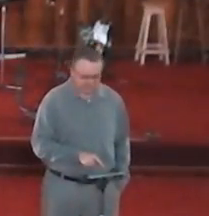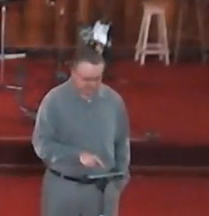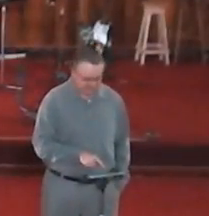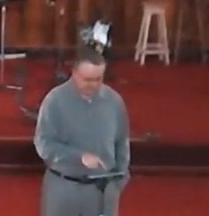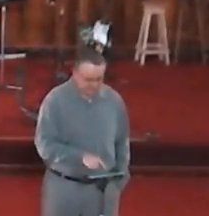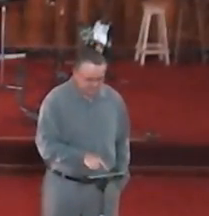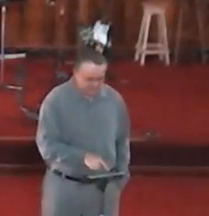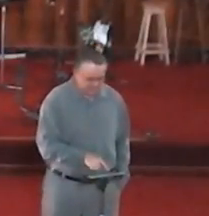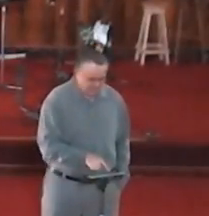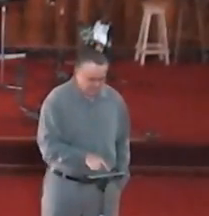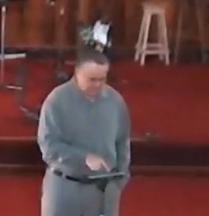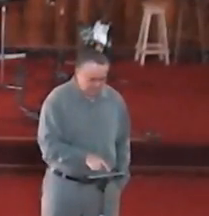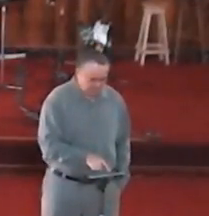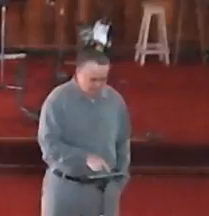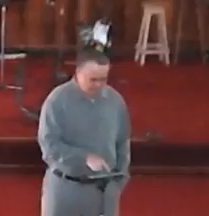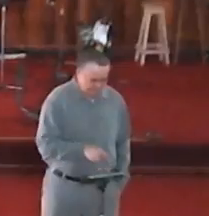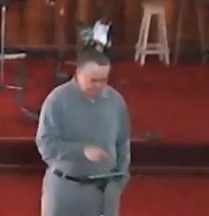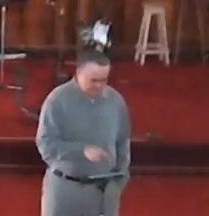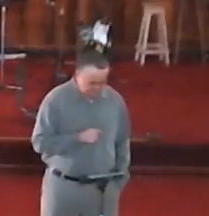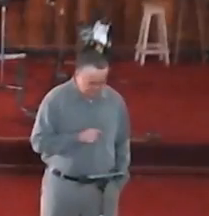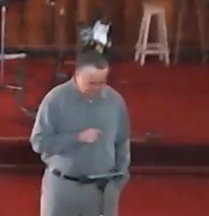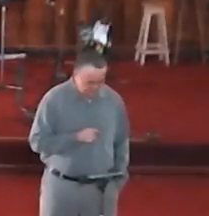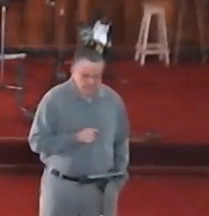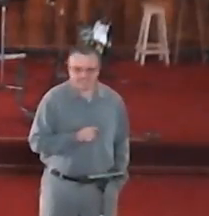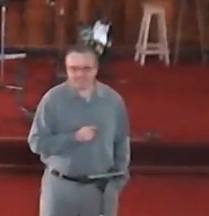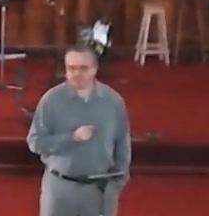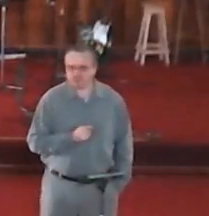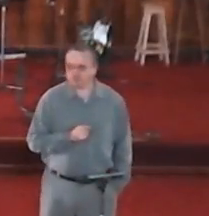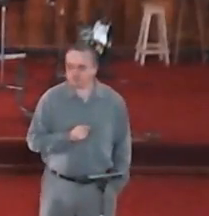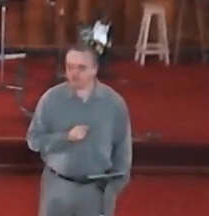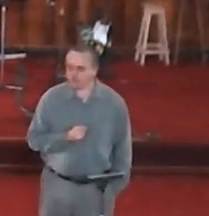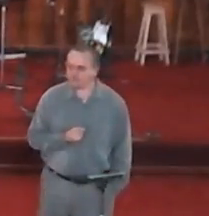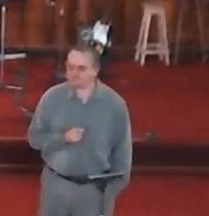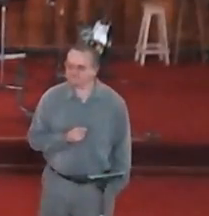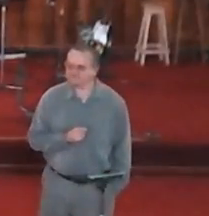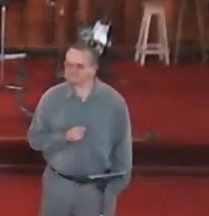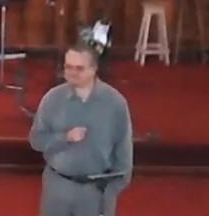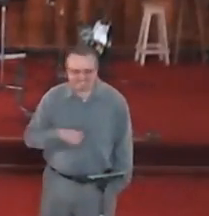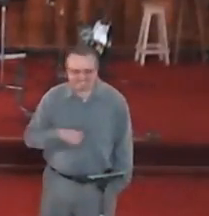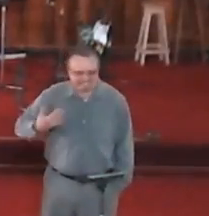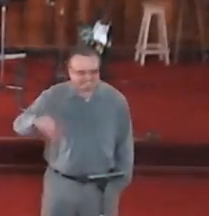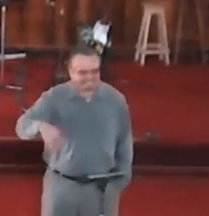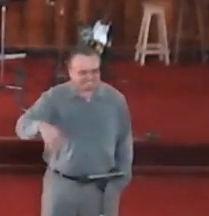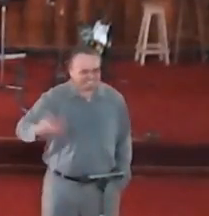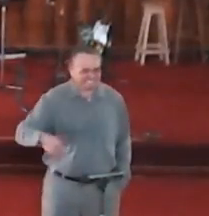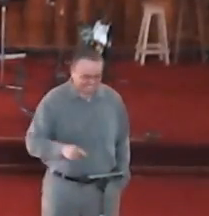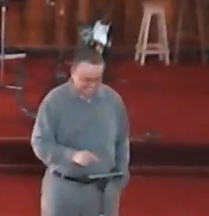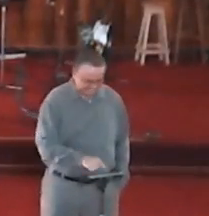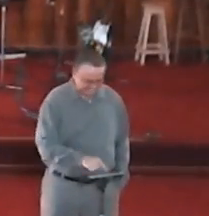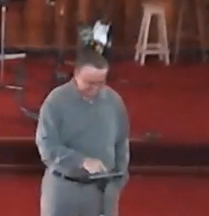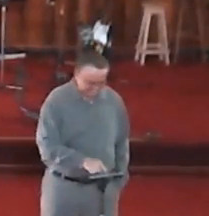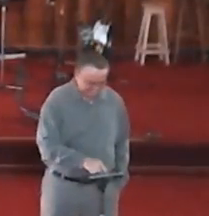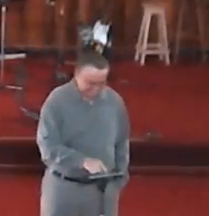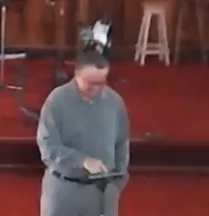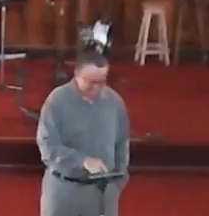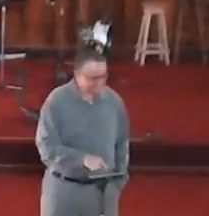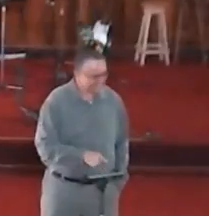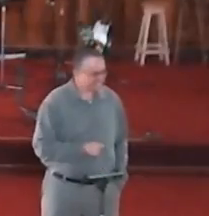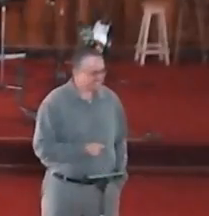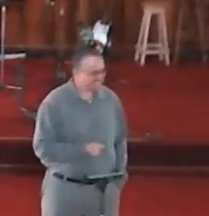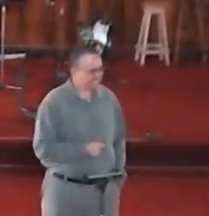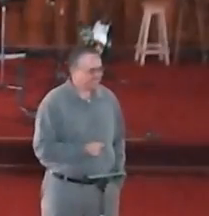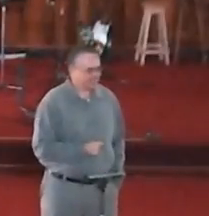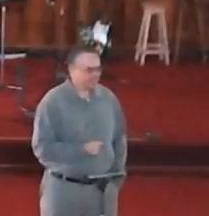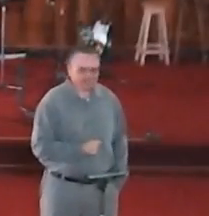commended by the believers. Entonces la lengua inspirada de Bernabé discutió. So the inspired tongue of Barnabas also knew how to